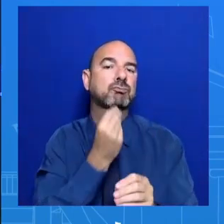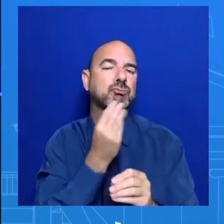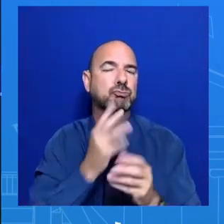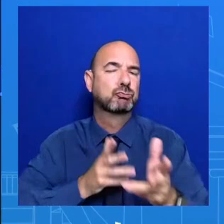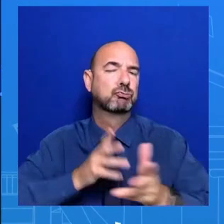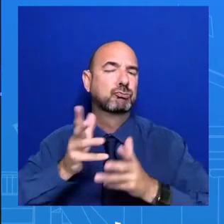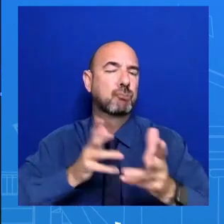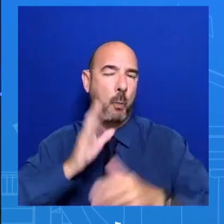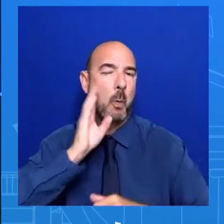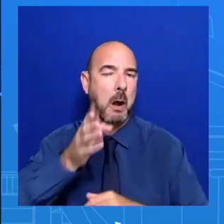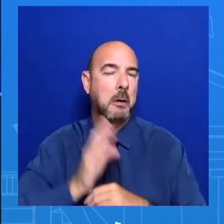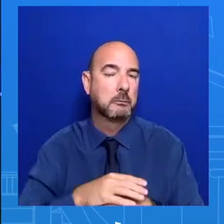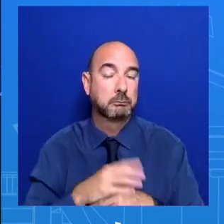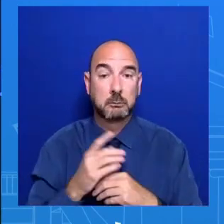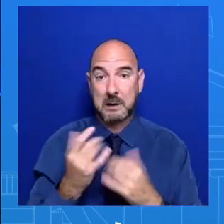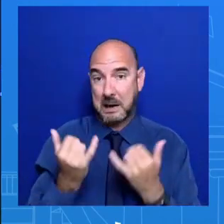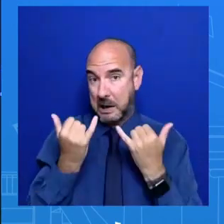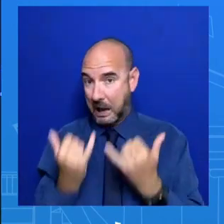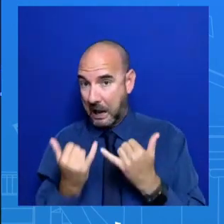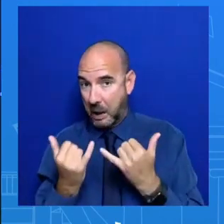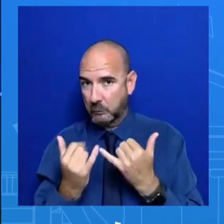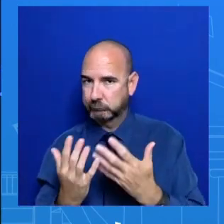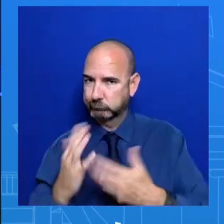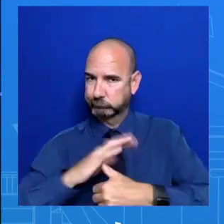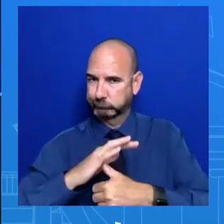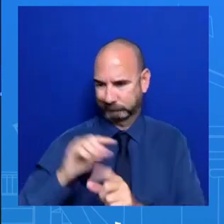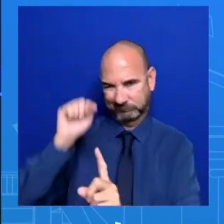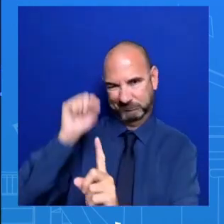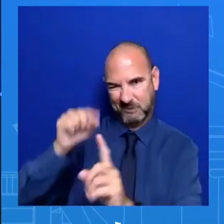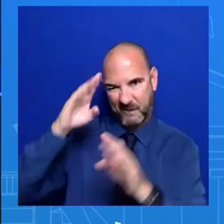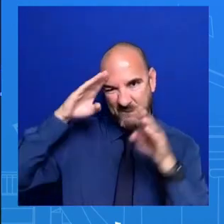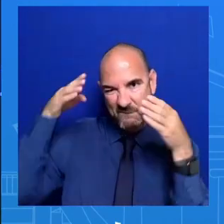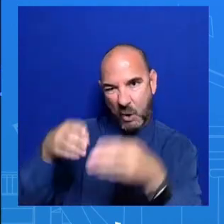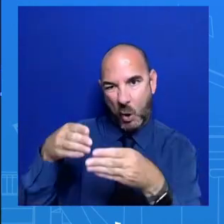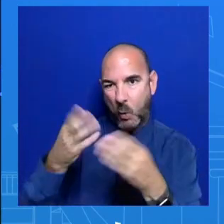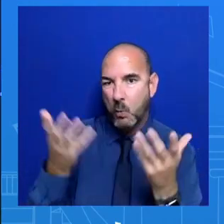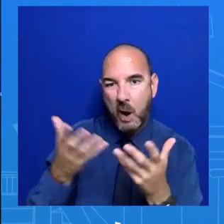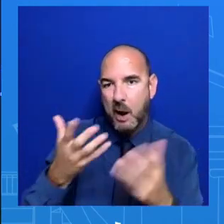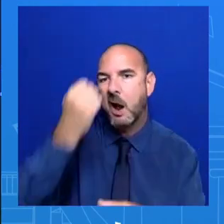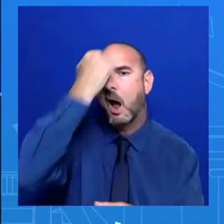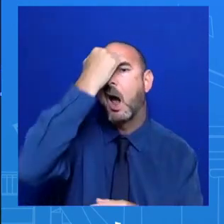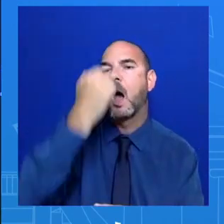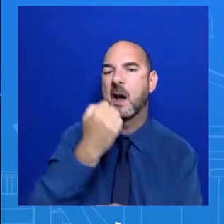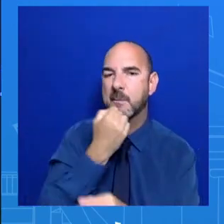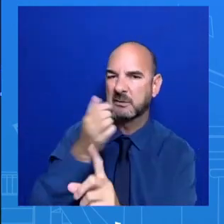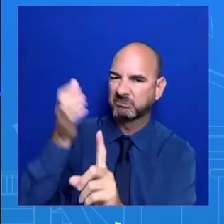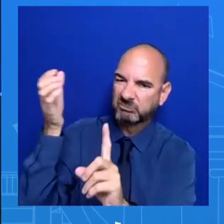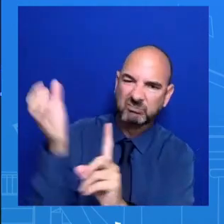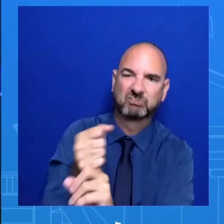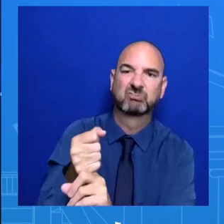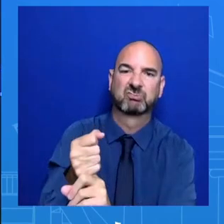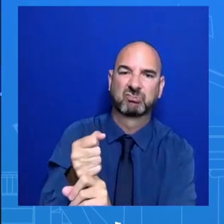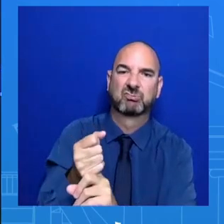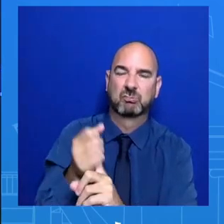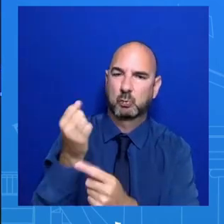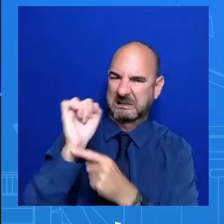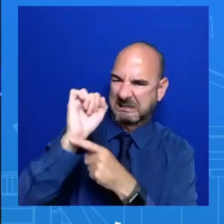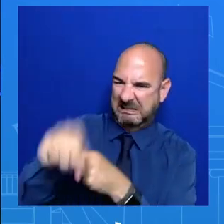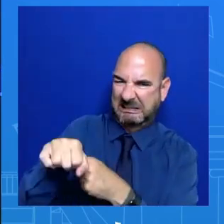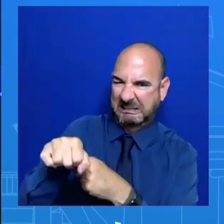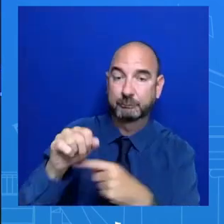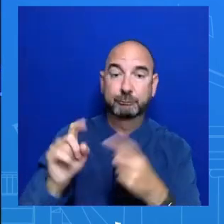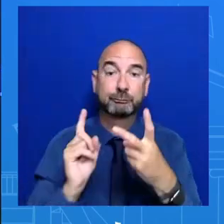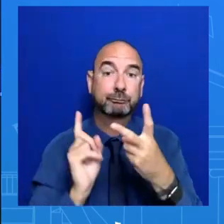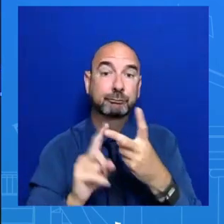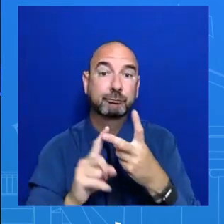Hamas and a day after in Gaza that involves governance and security not provided by Hamas but by an alternative